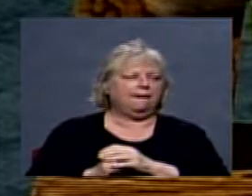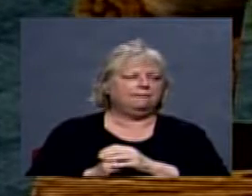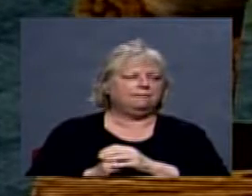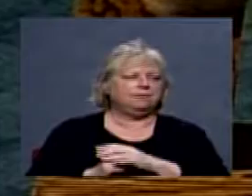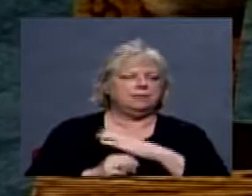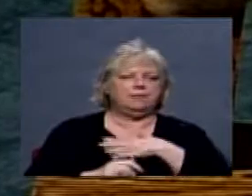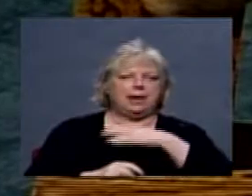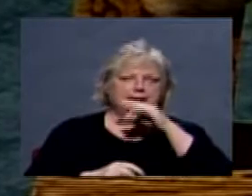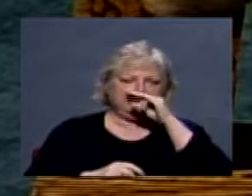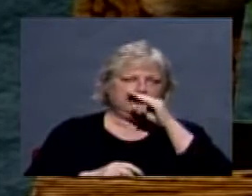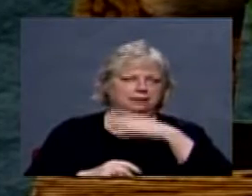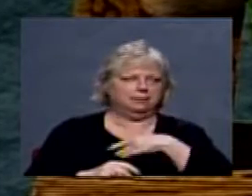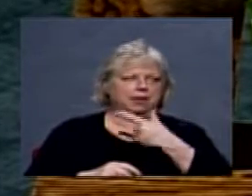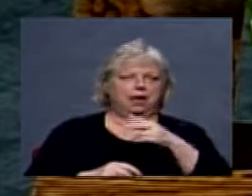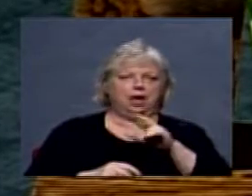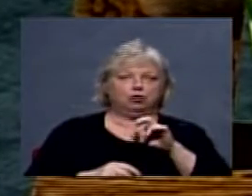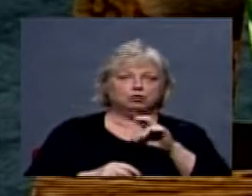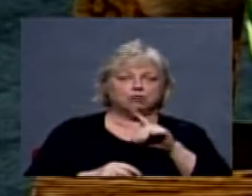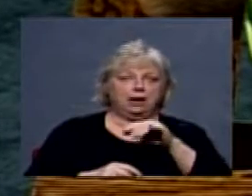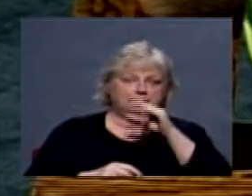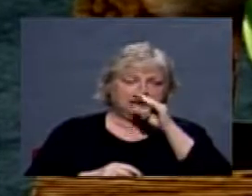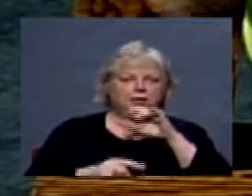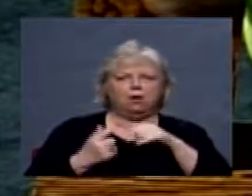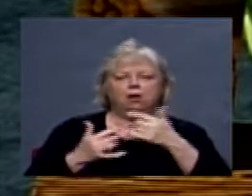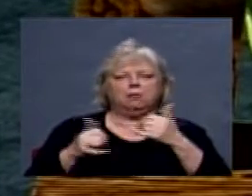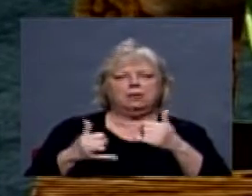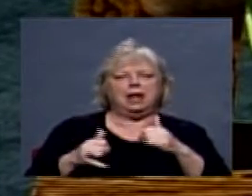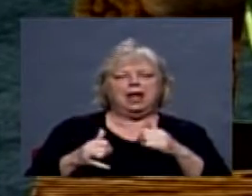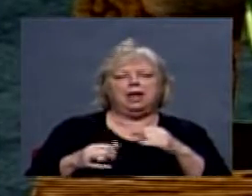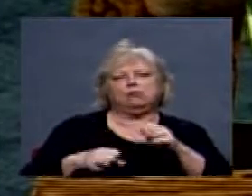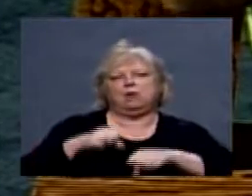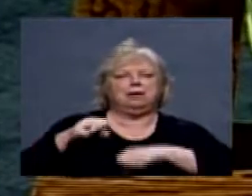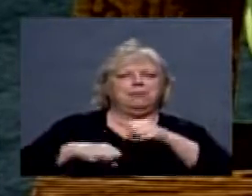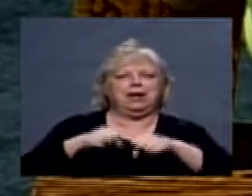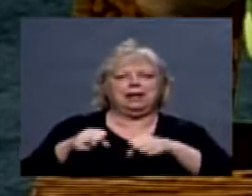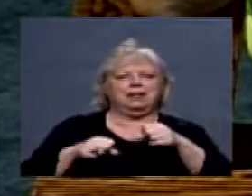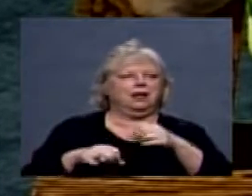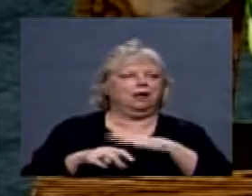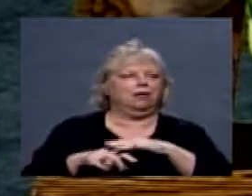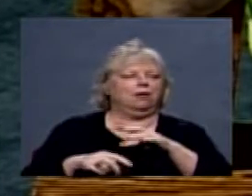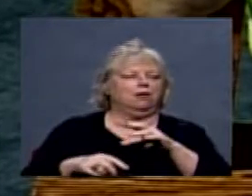My kids, my grandkids all play, ride bikes here, up